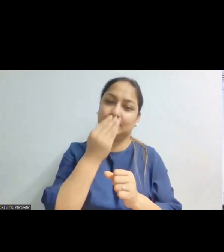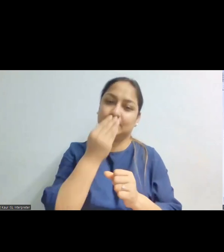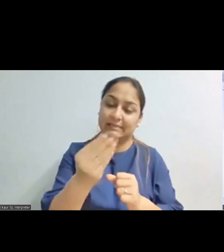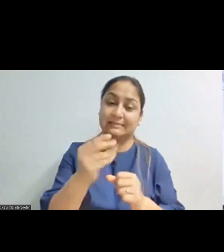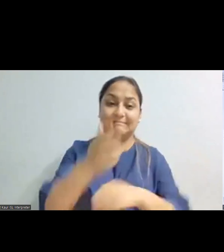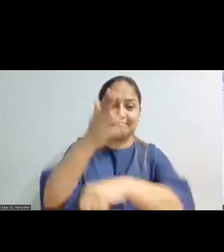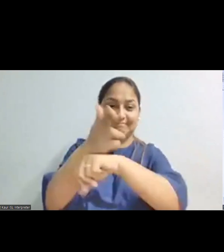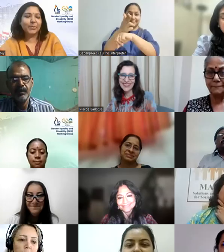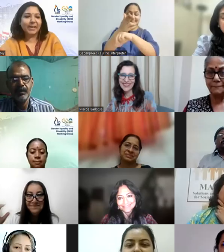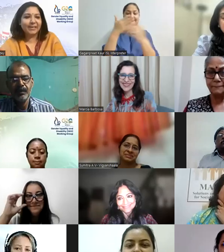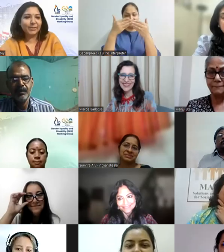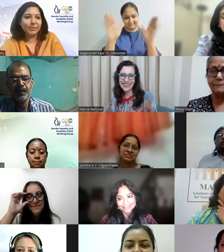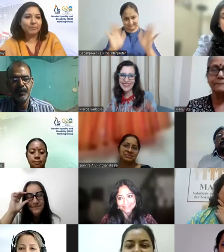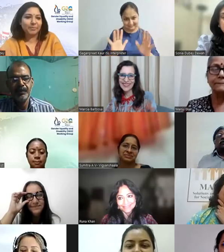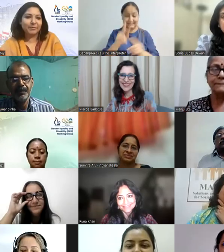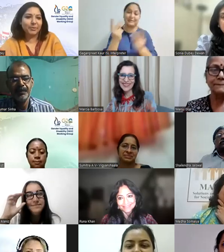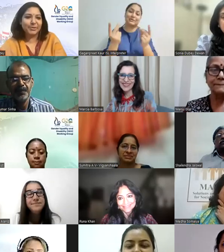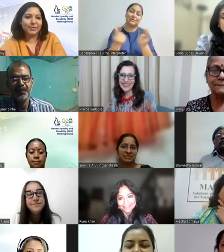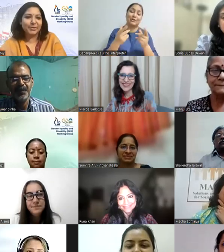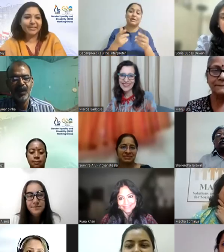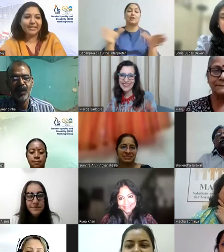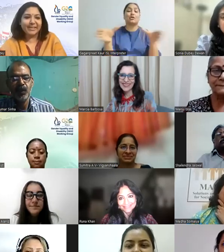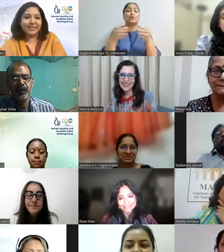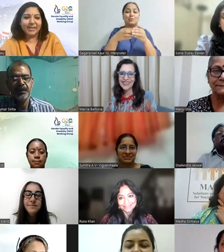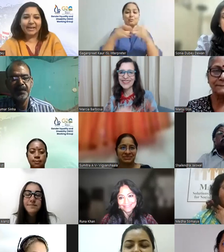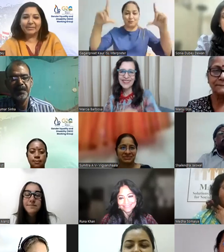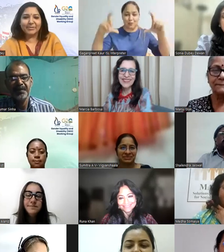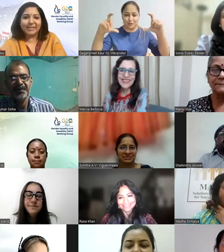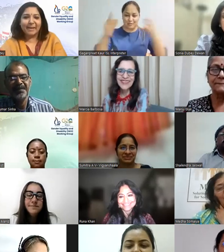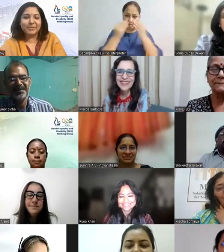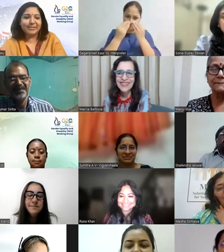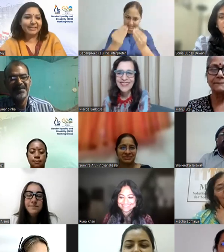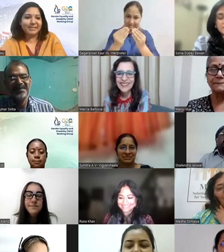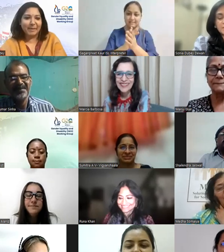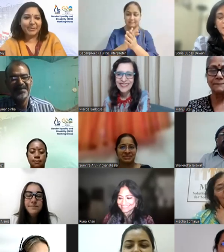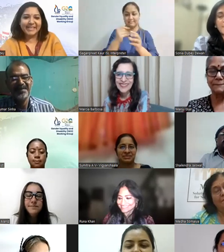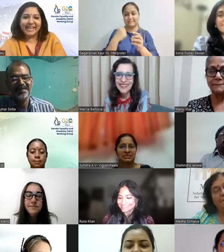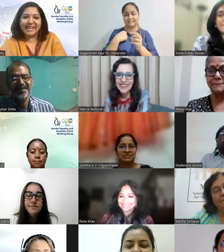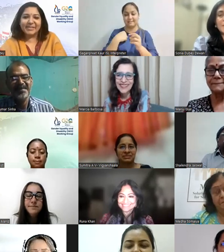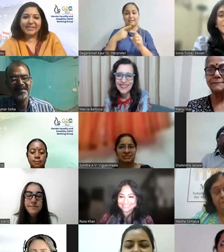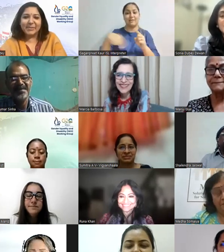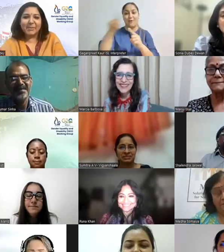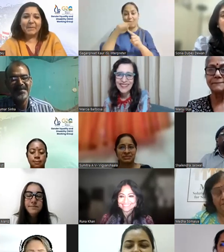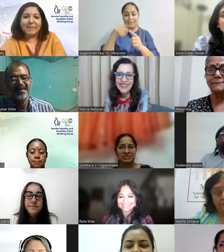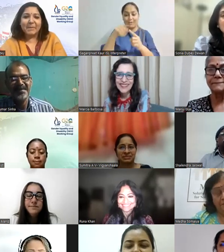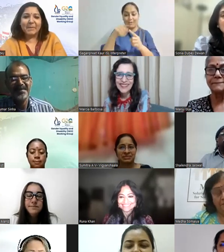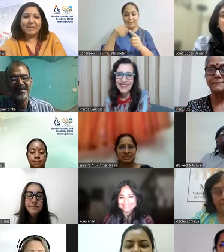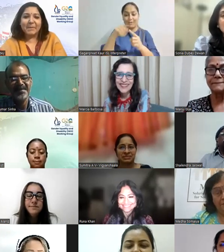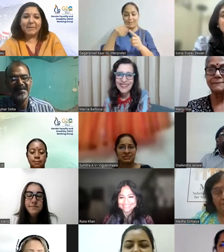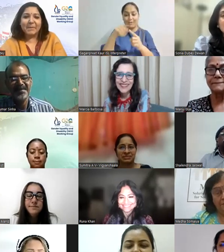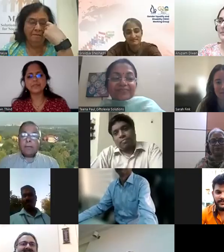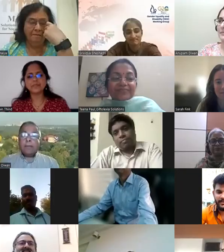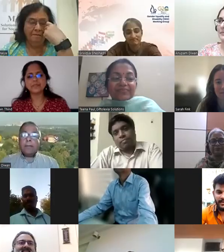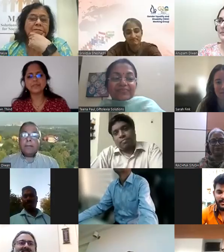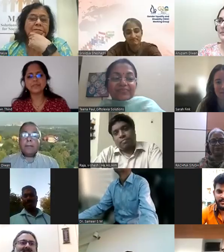cameras. We will be doing a quick group photo session so that we could capture these memories. So I